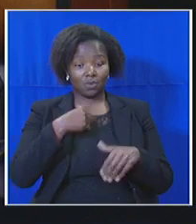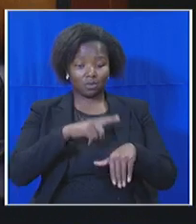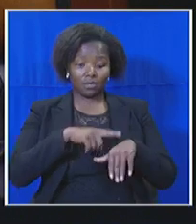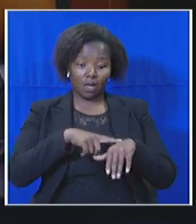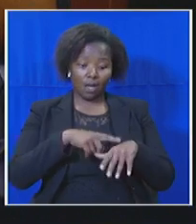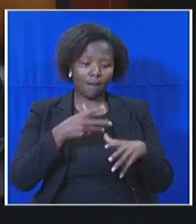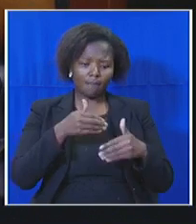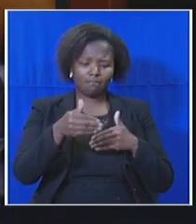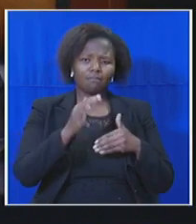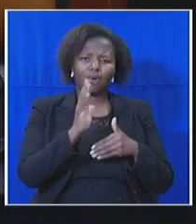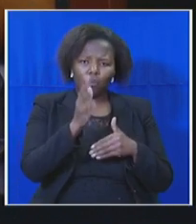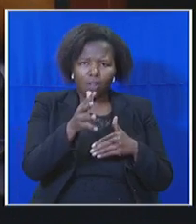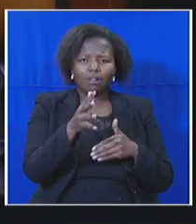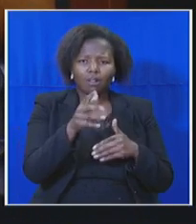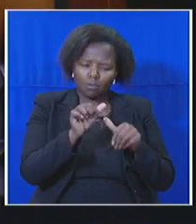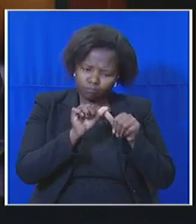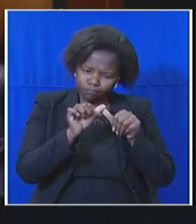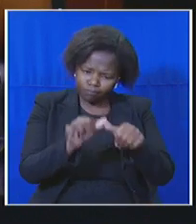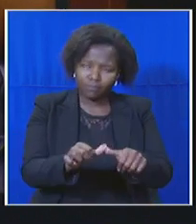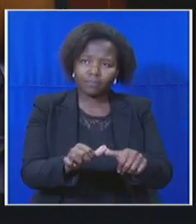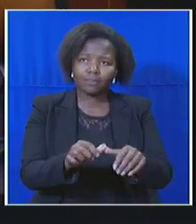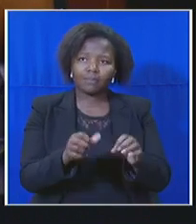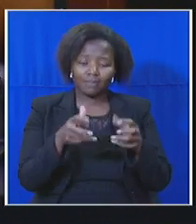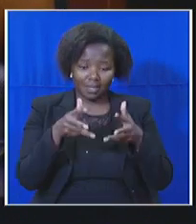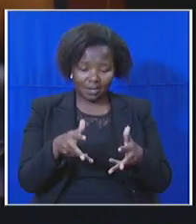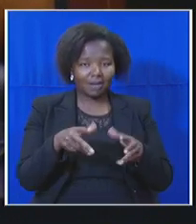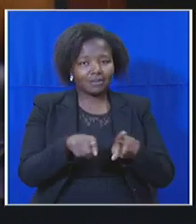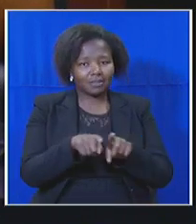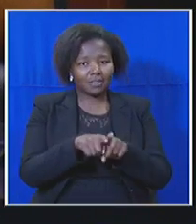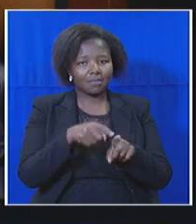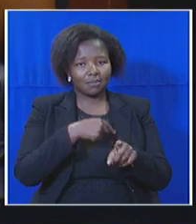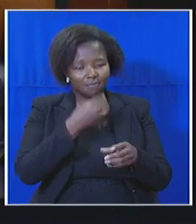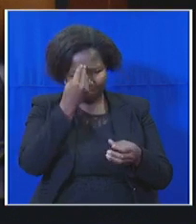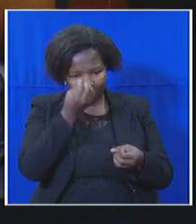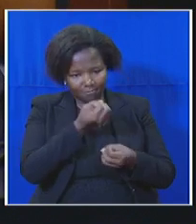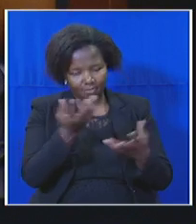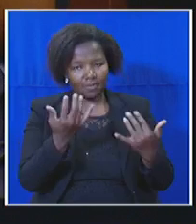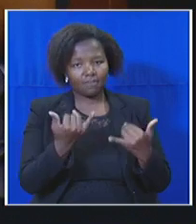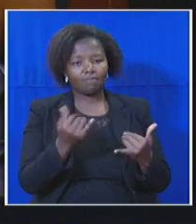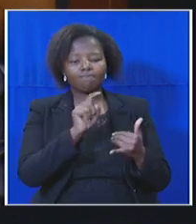And this message that Molato Hauboli, we also wish to convey it to all the other members in the House